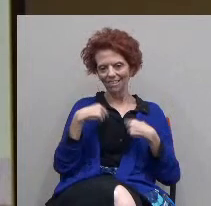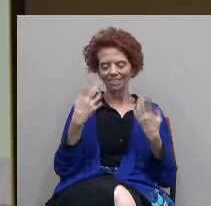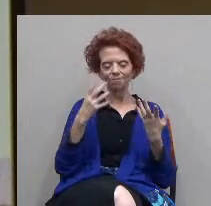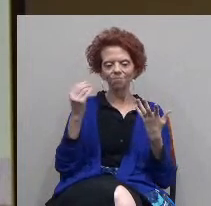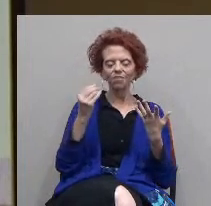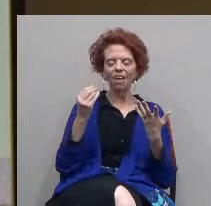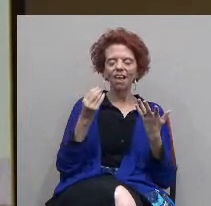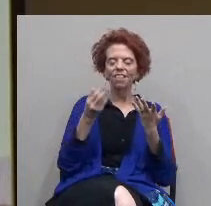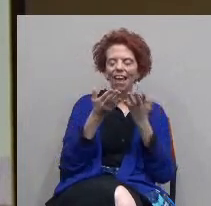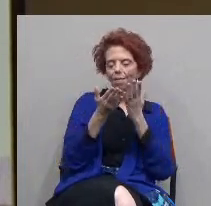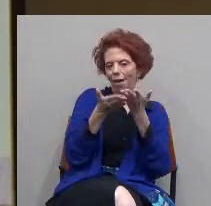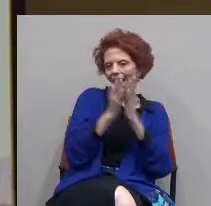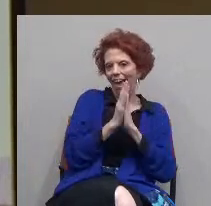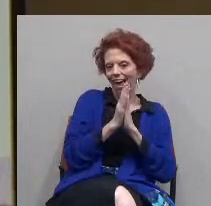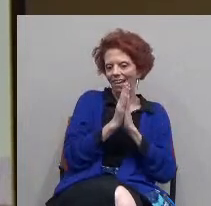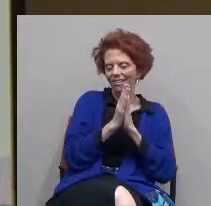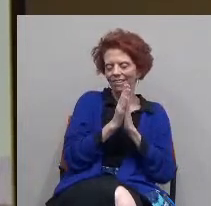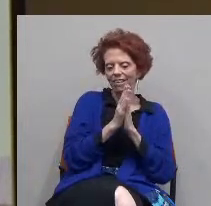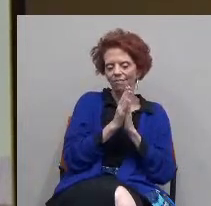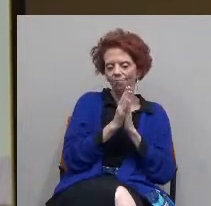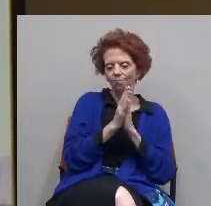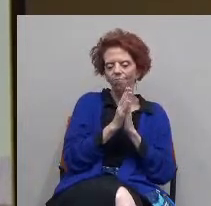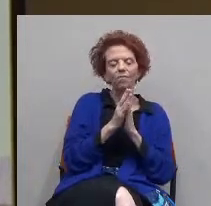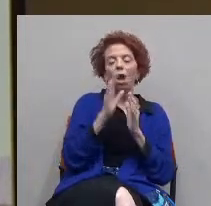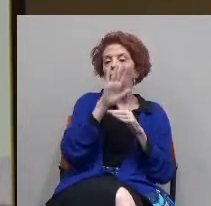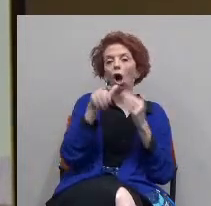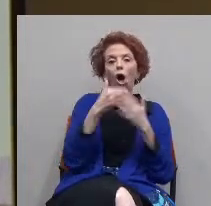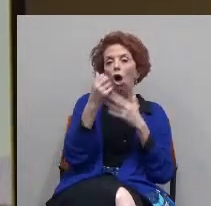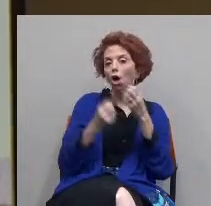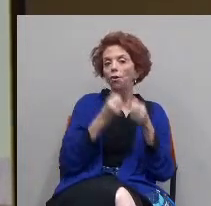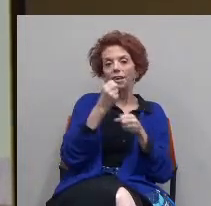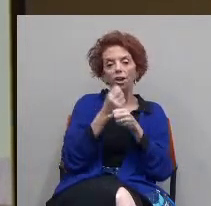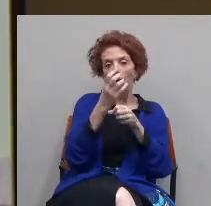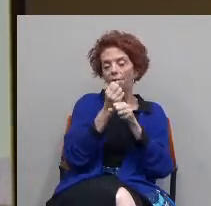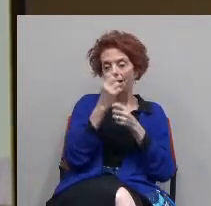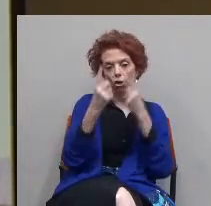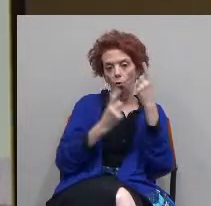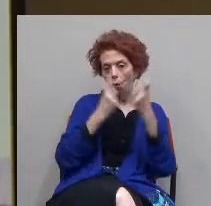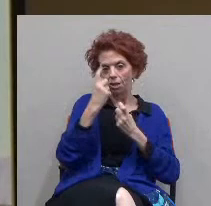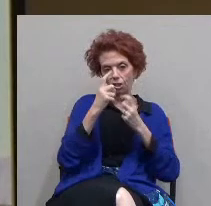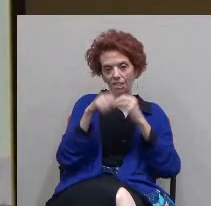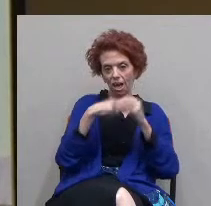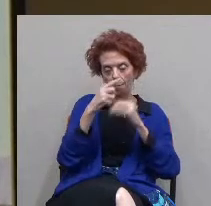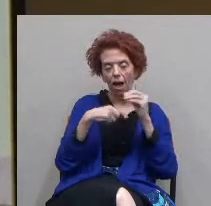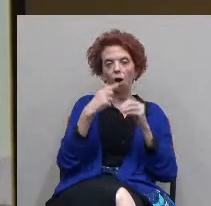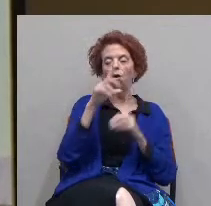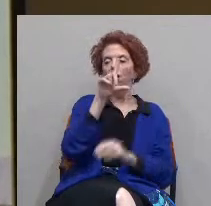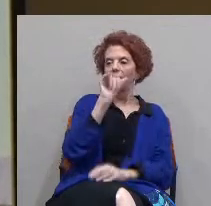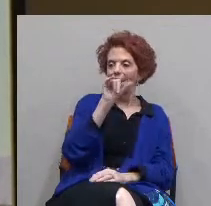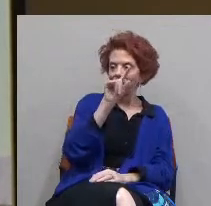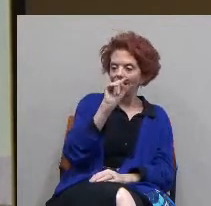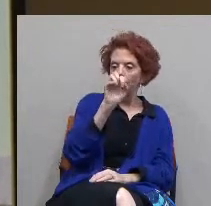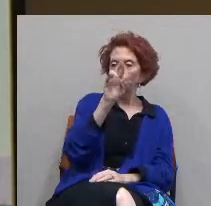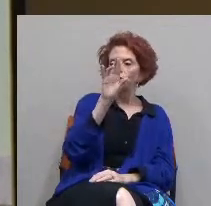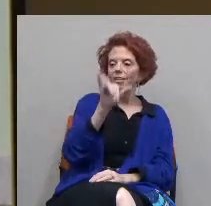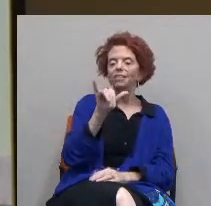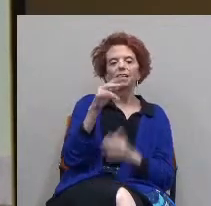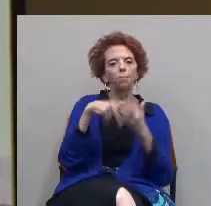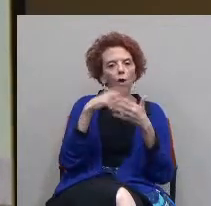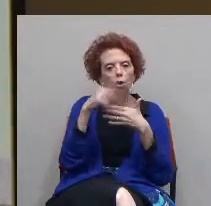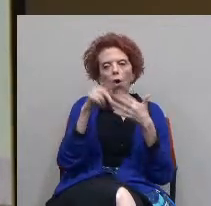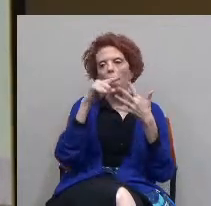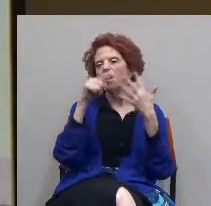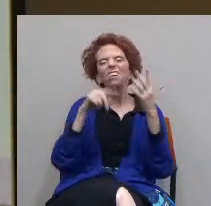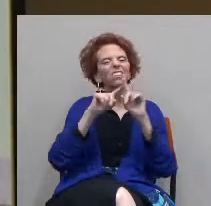may ask outside of it. Year round, I'm always getting questions about different programs, Steve Carter Literacy Program, other things